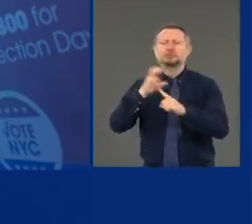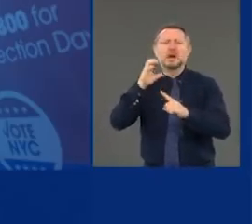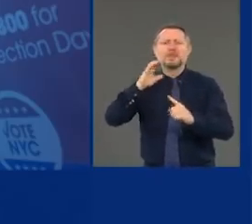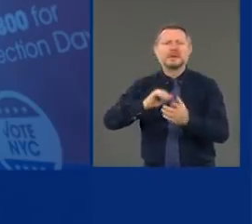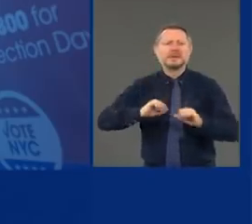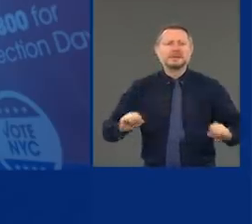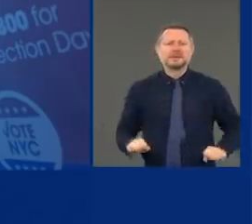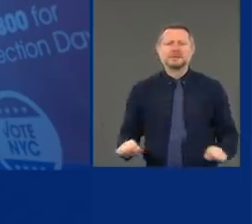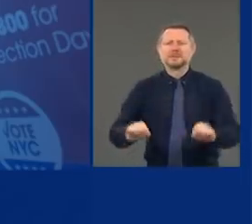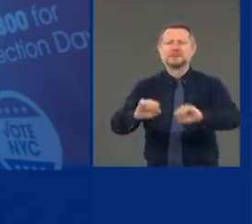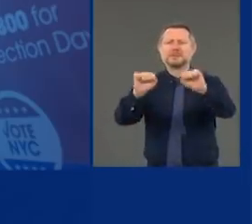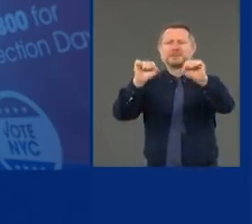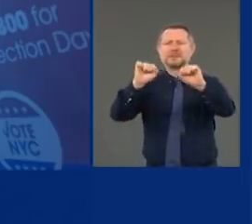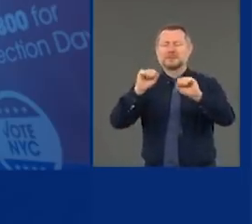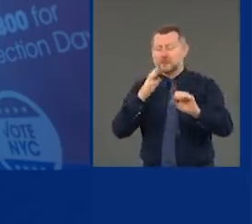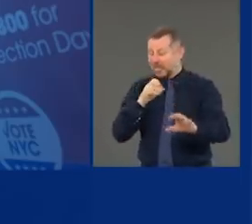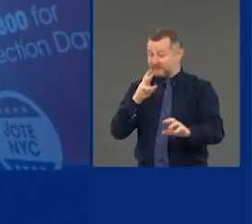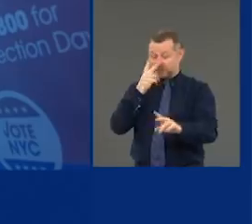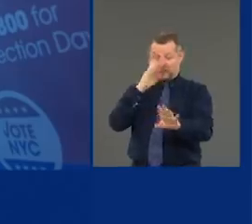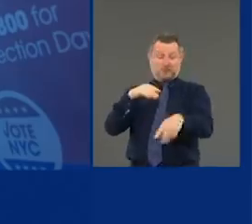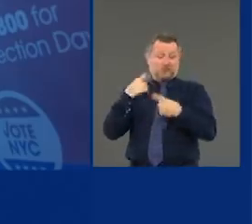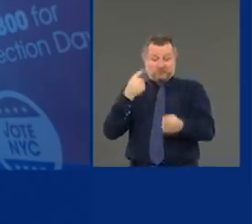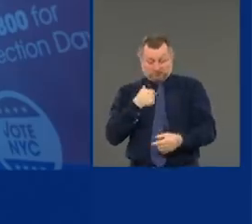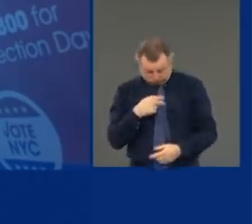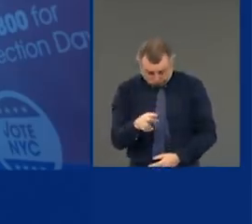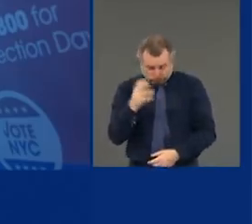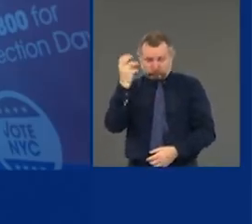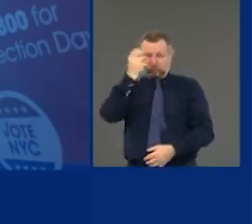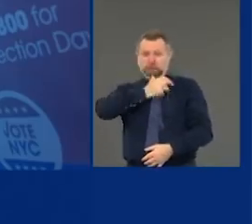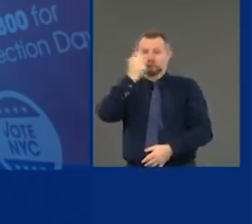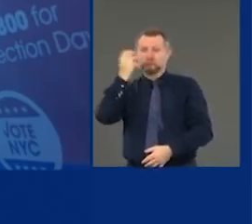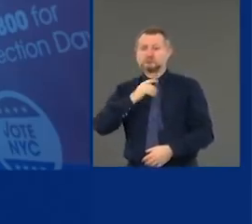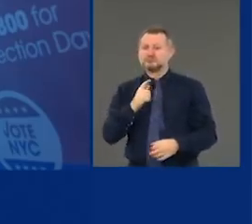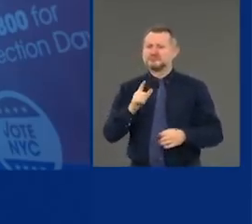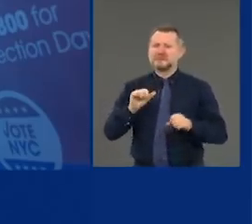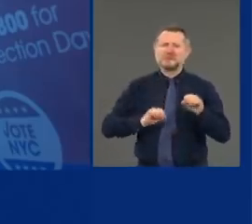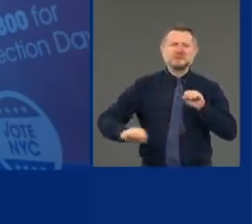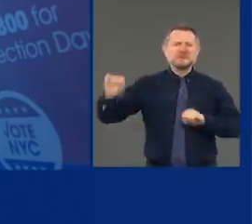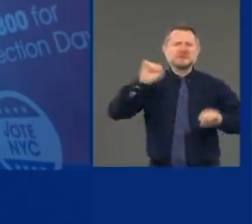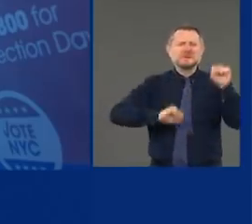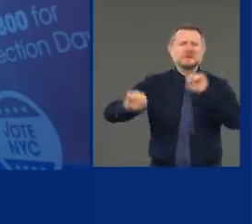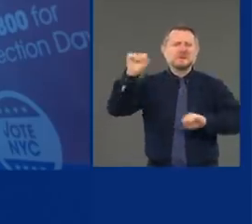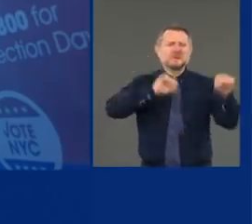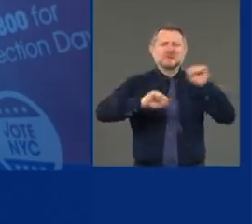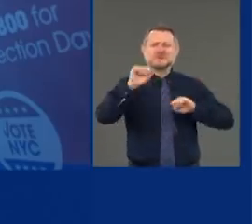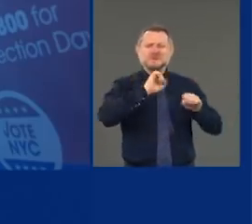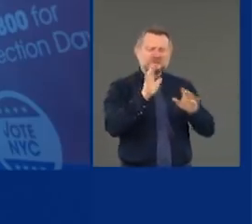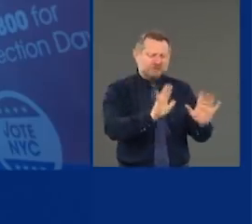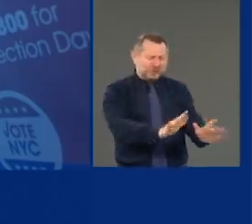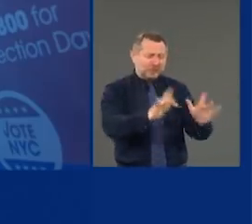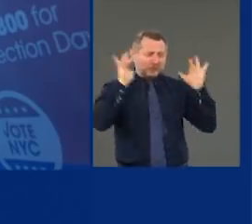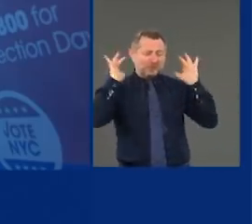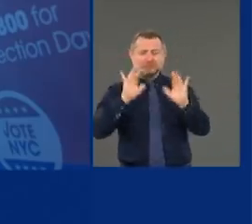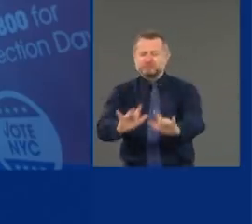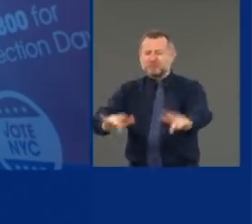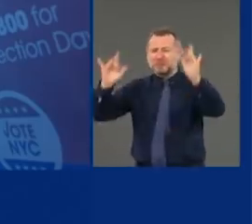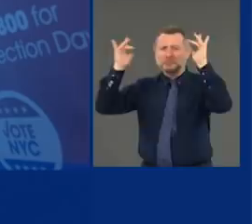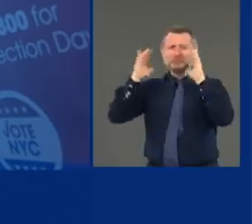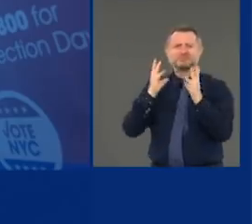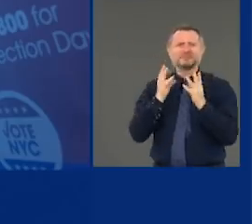lifetime. I mean, they had to disinfect the subway cars. Just think about it. I mean, it's